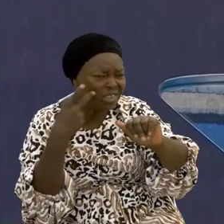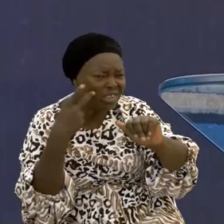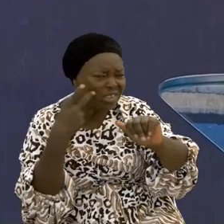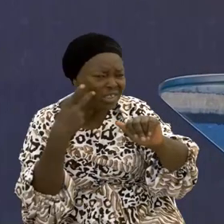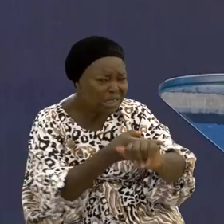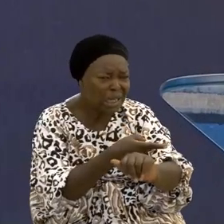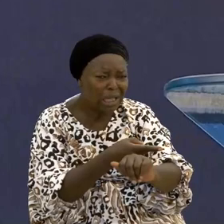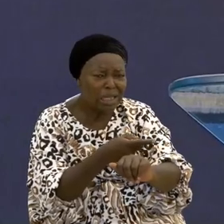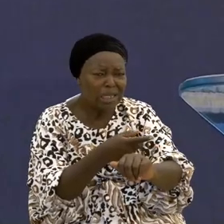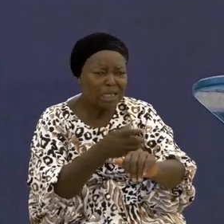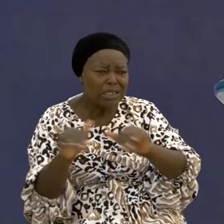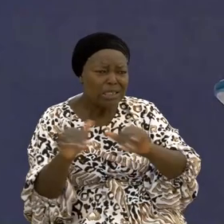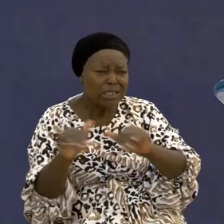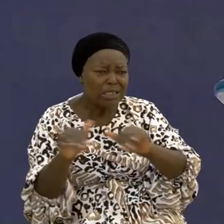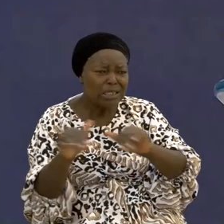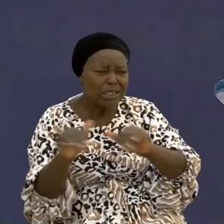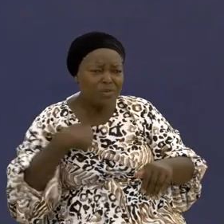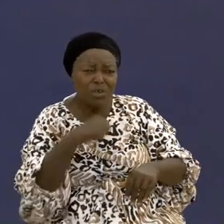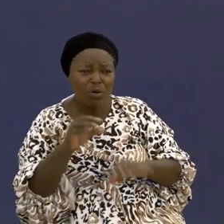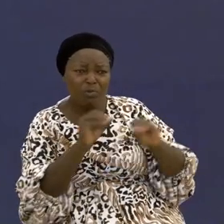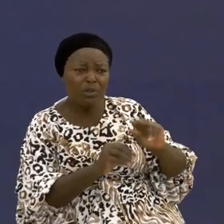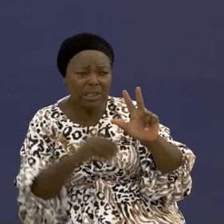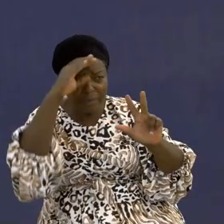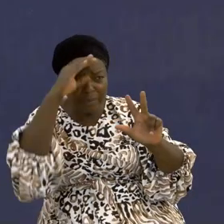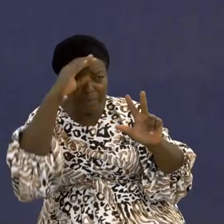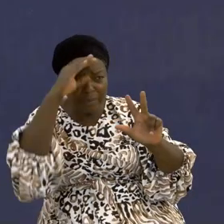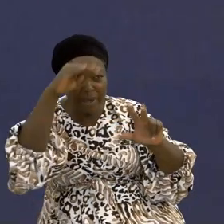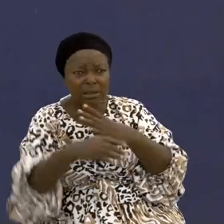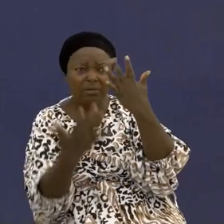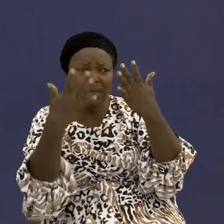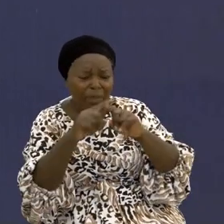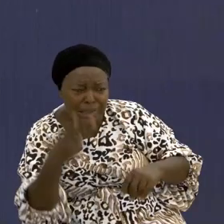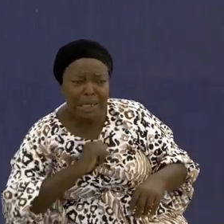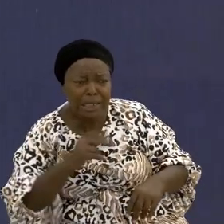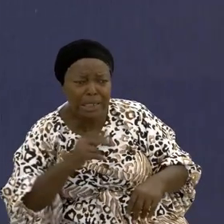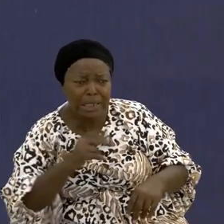fire? And behold, I see four men.